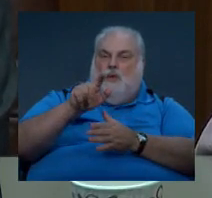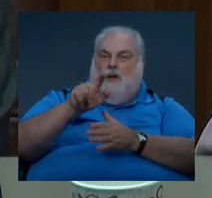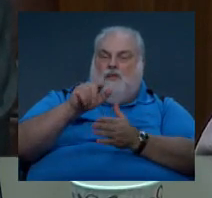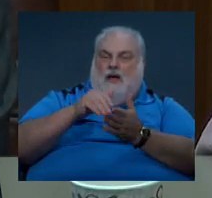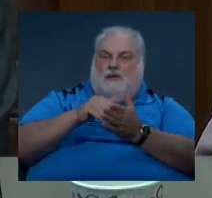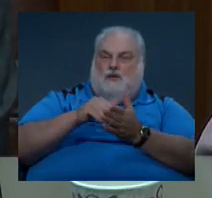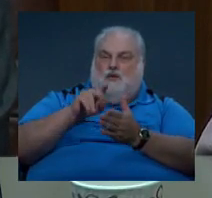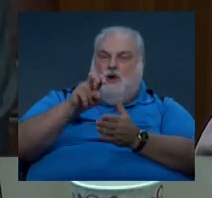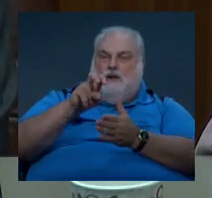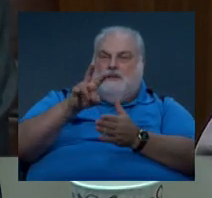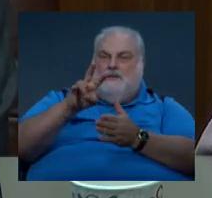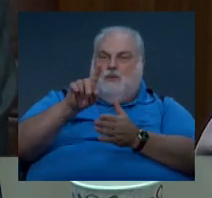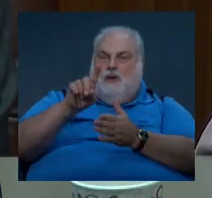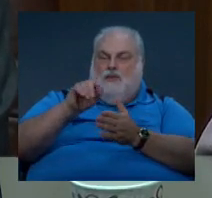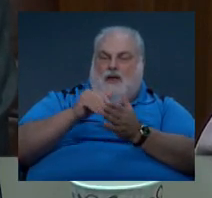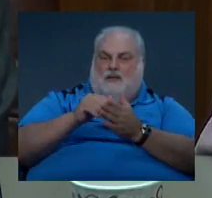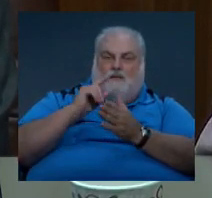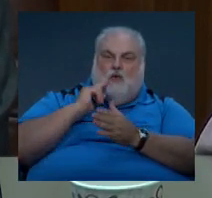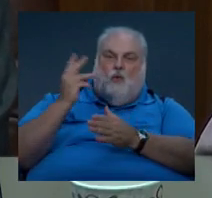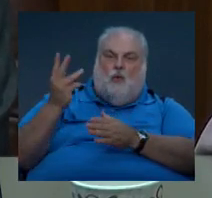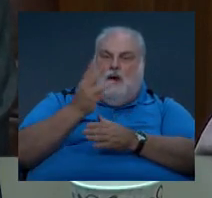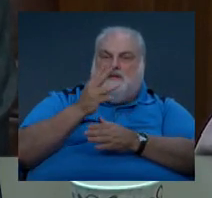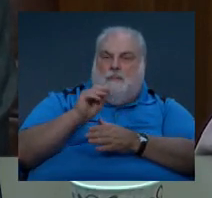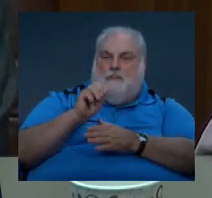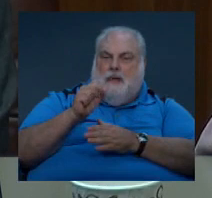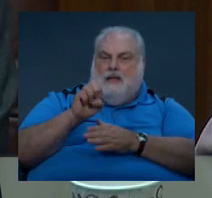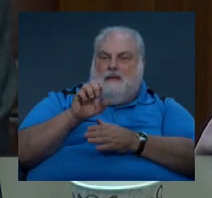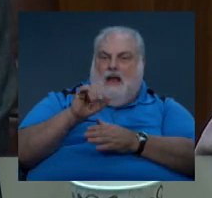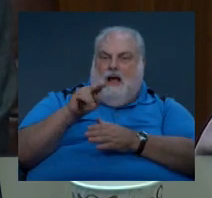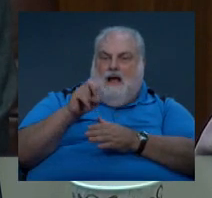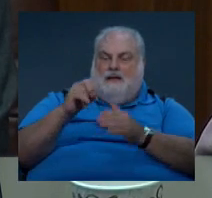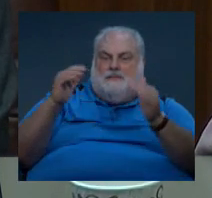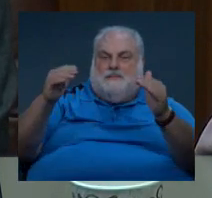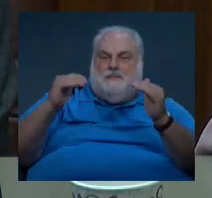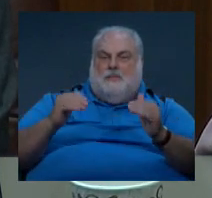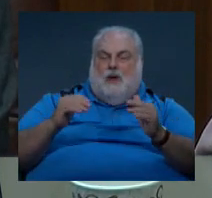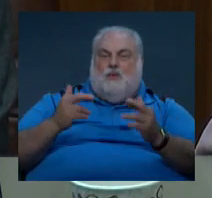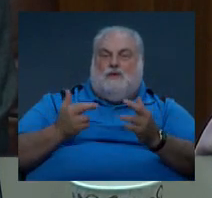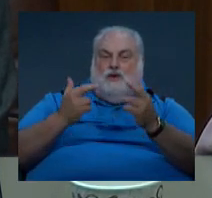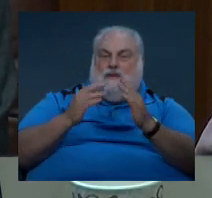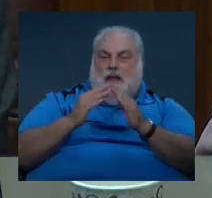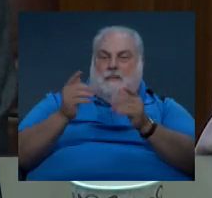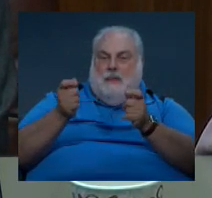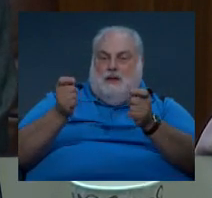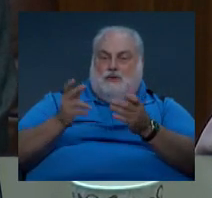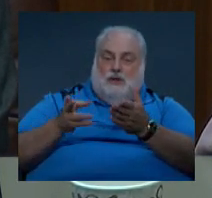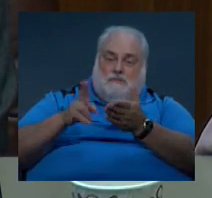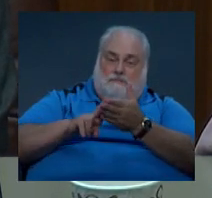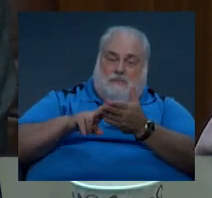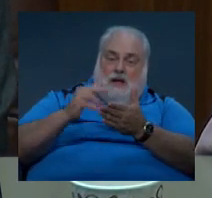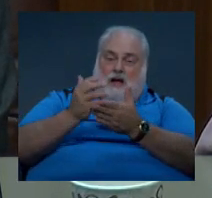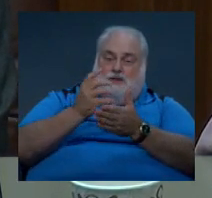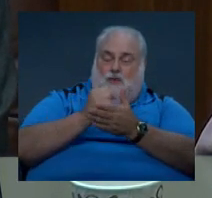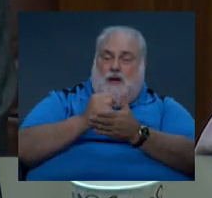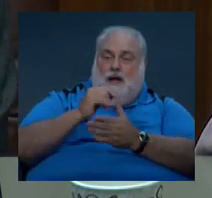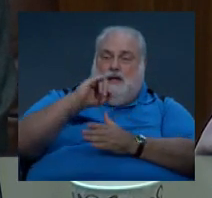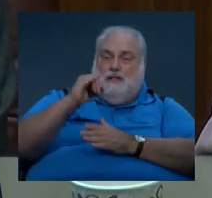$1,221,271.50 for West Baseline Road improvements and for the purposes. A resolution authorizes the city manager to enter into a contract